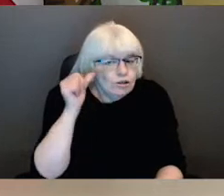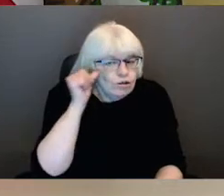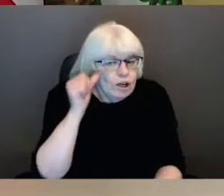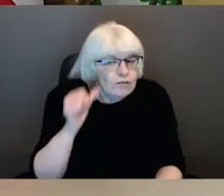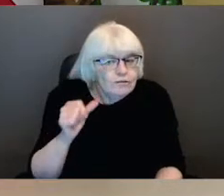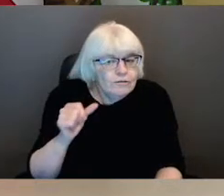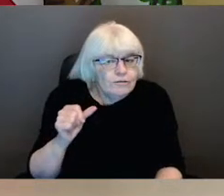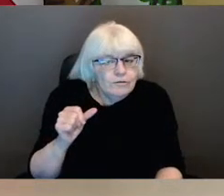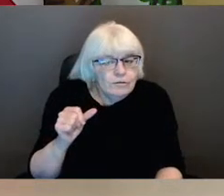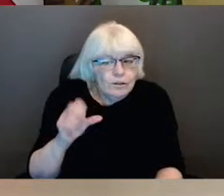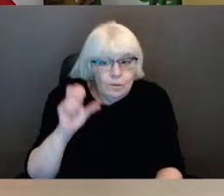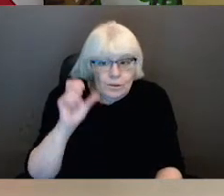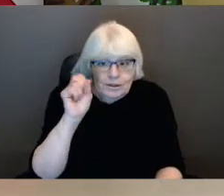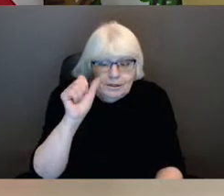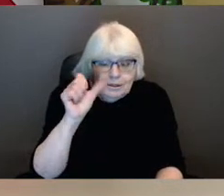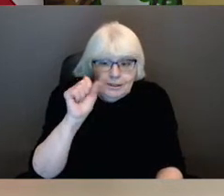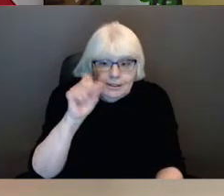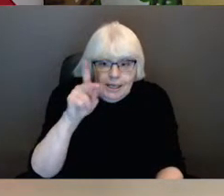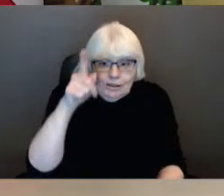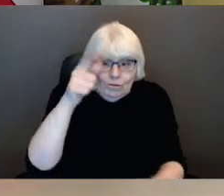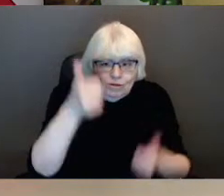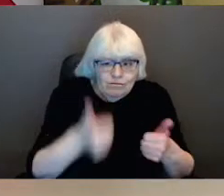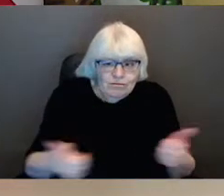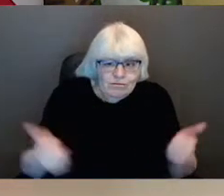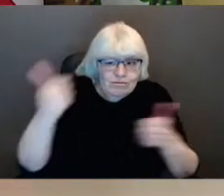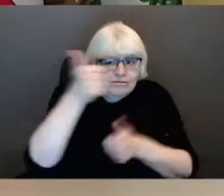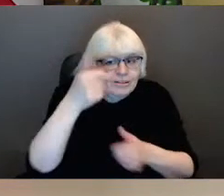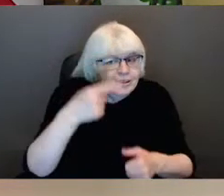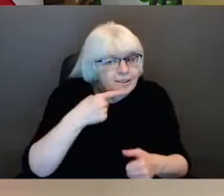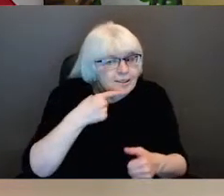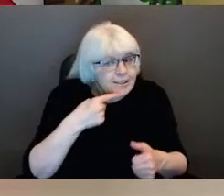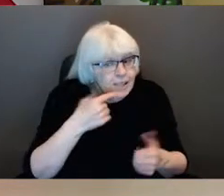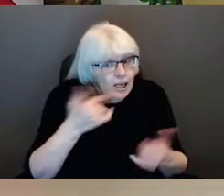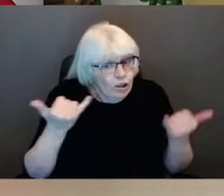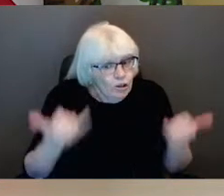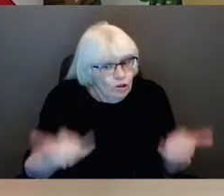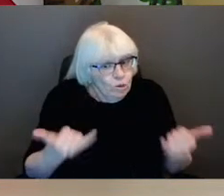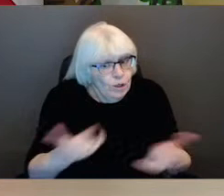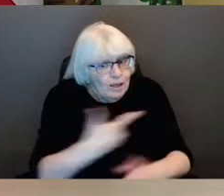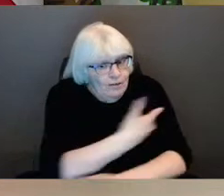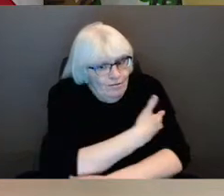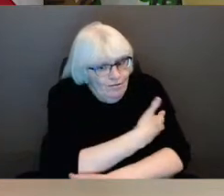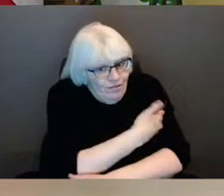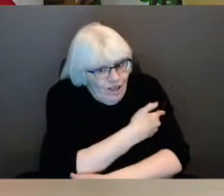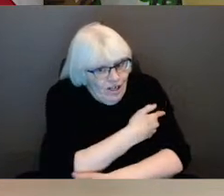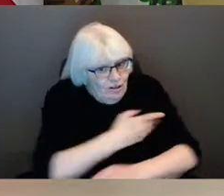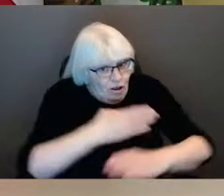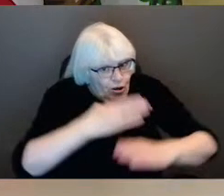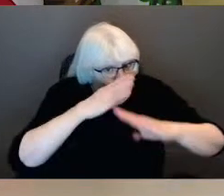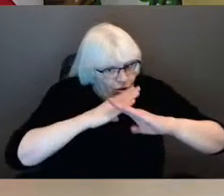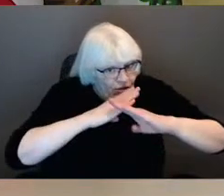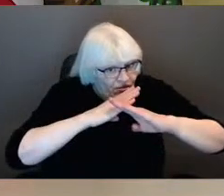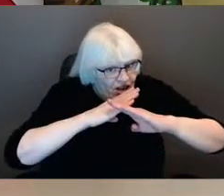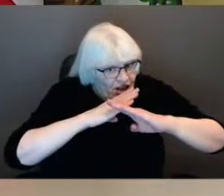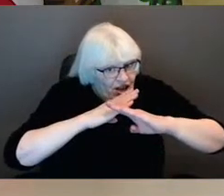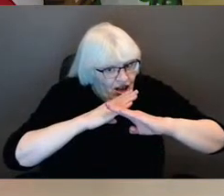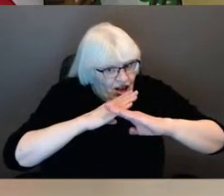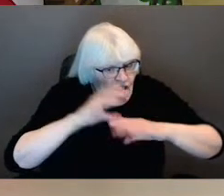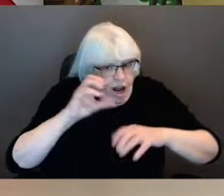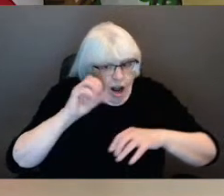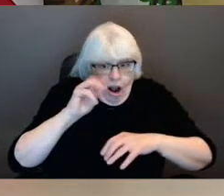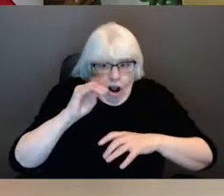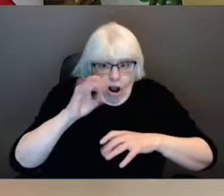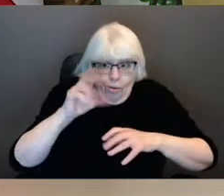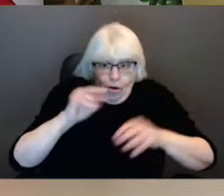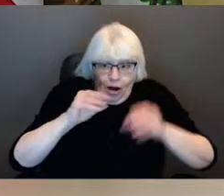effectiveness of current vaccines in preventing the spread of Omicron and said that proof of vaccination will end very soon in that province. You mentioned PEI may start to